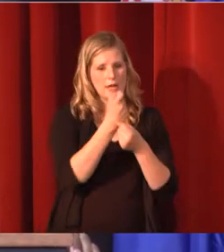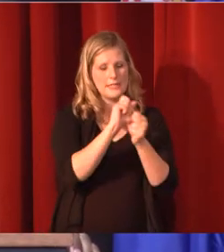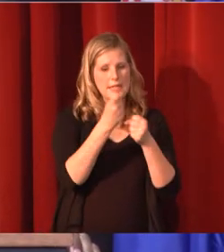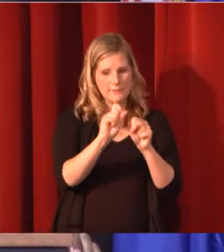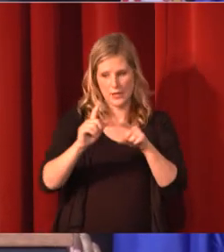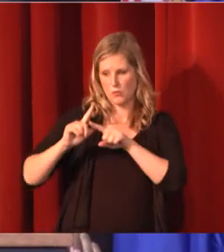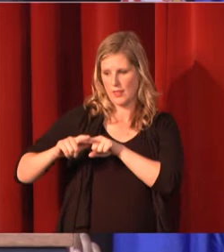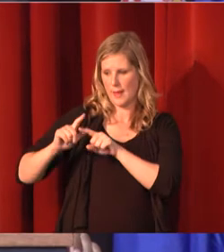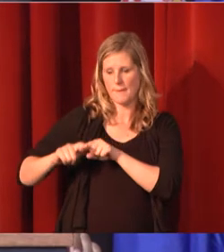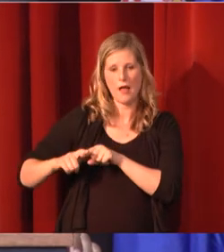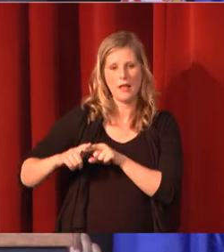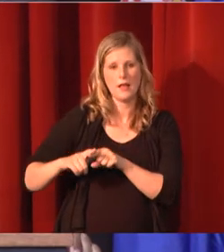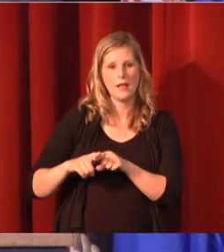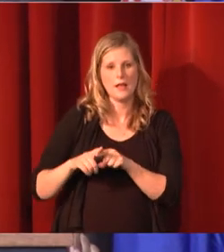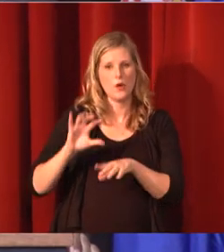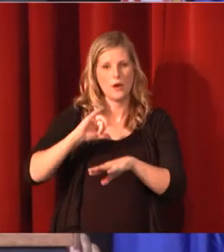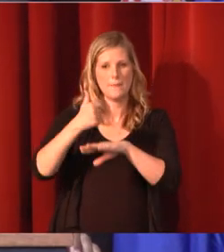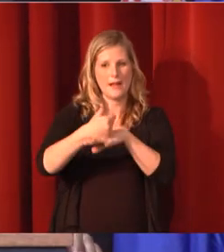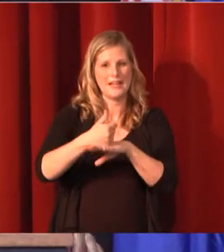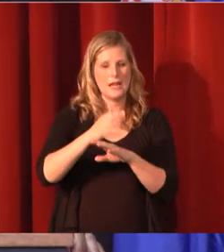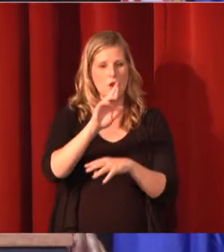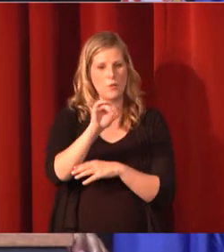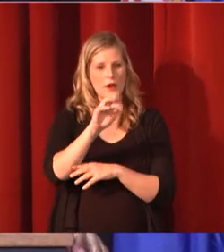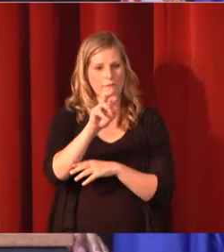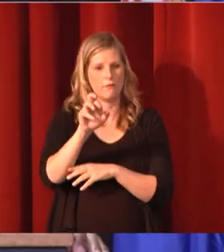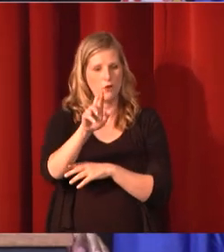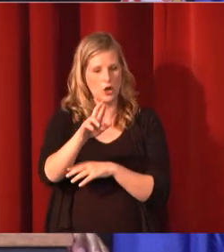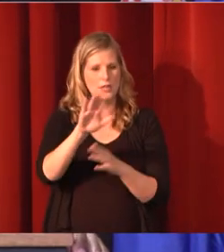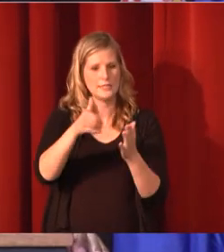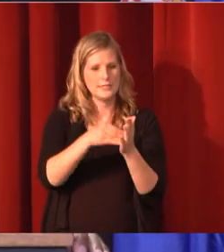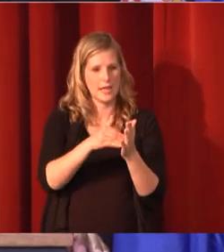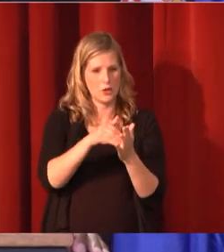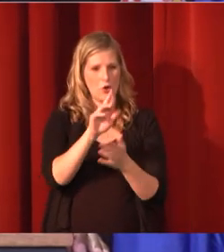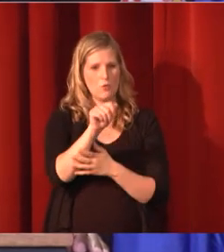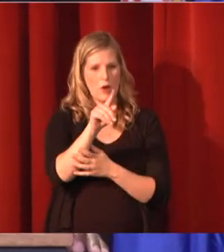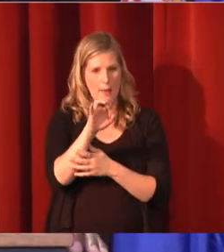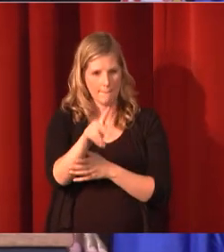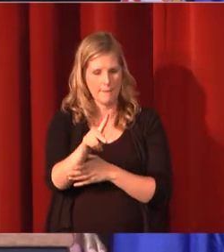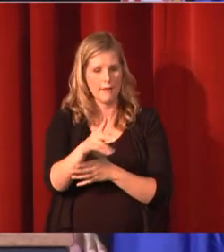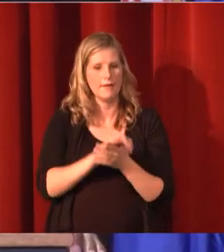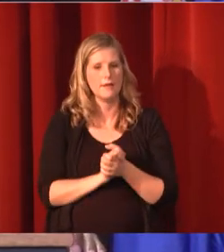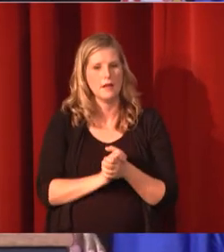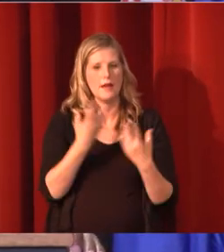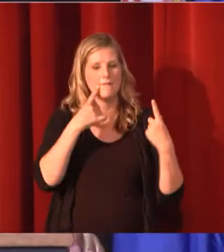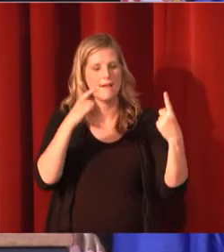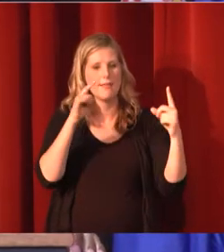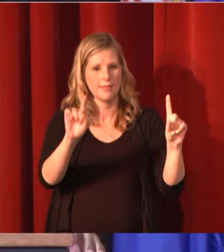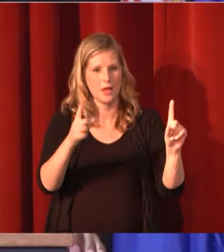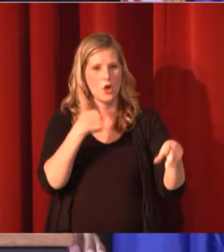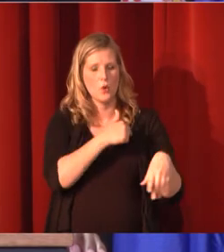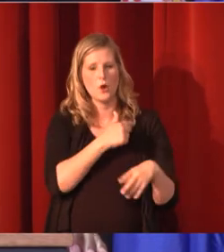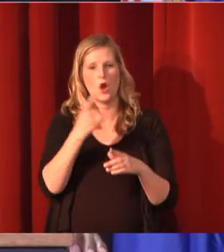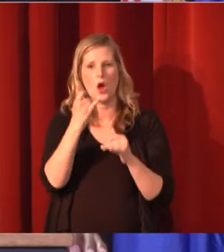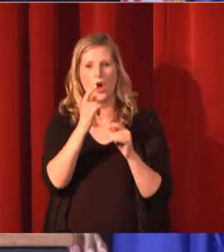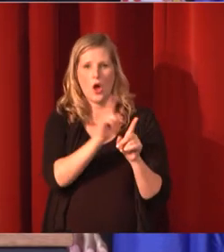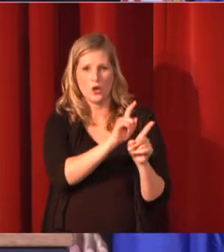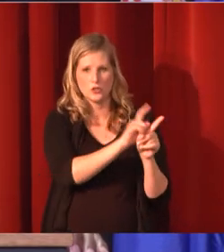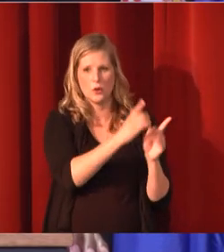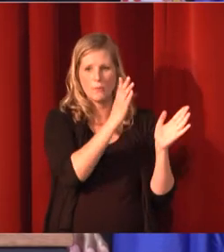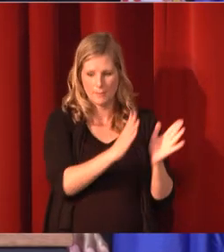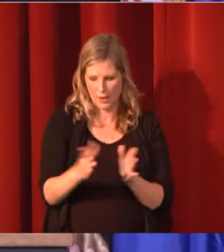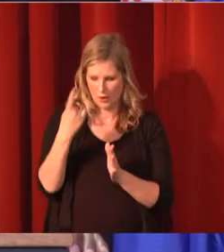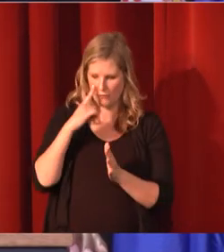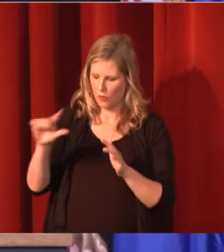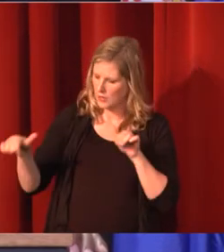reliable rebuilding the River Center ramp is a chance for us to get it right finally we're also preparing for one of the